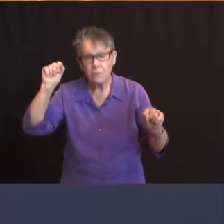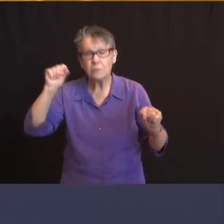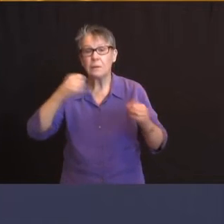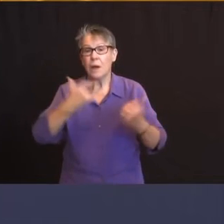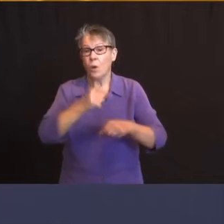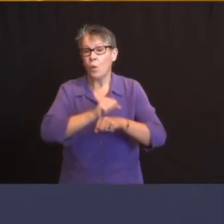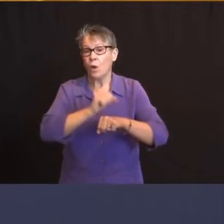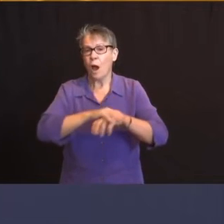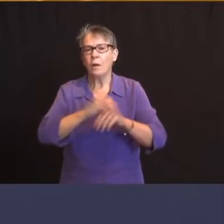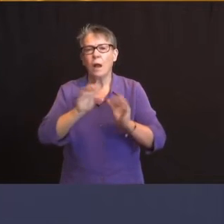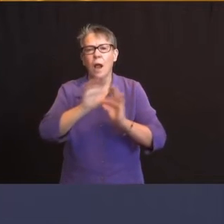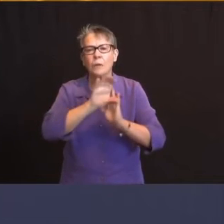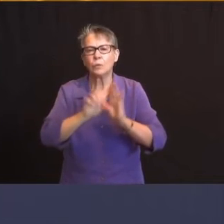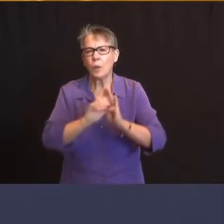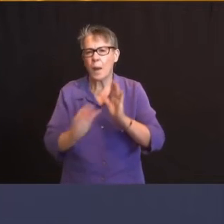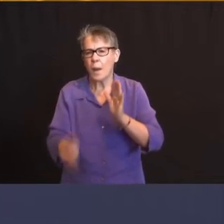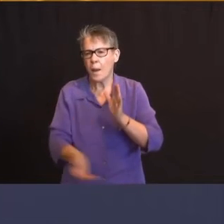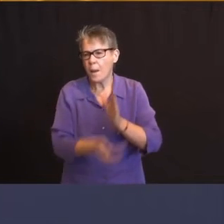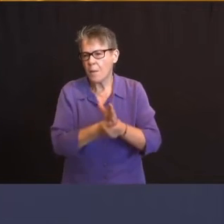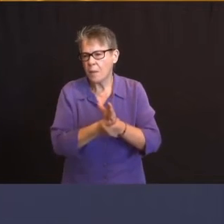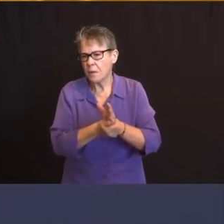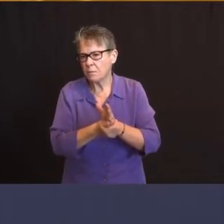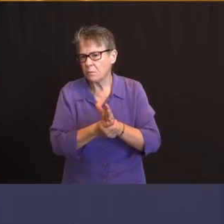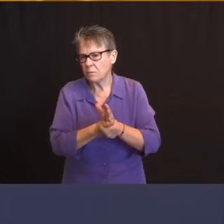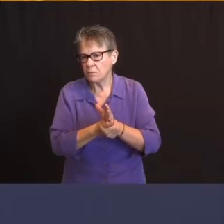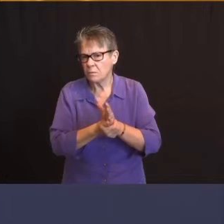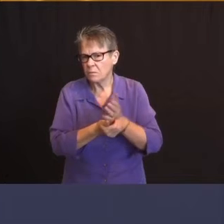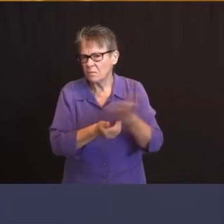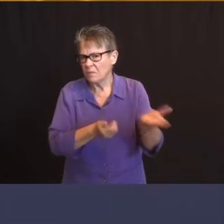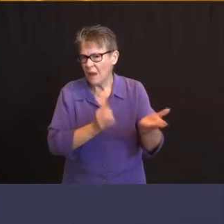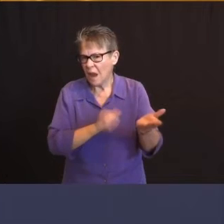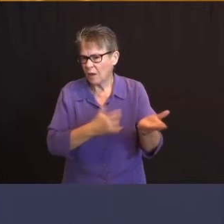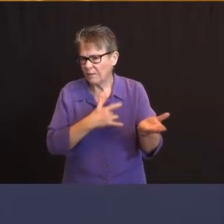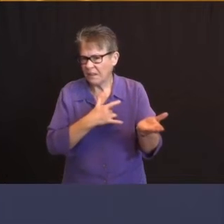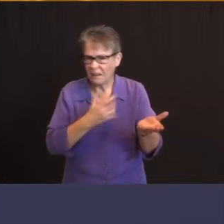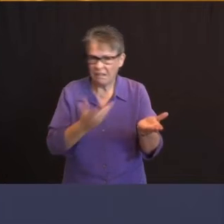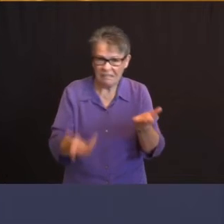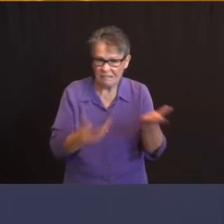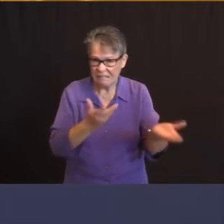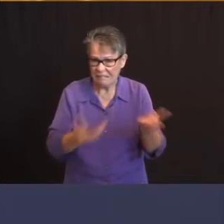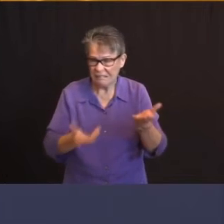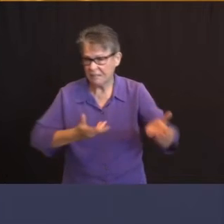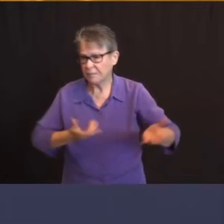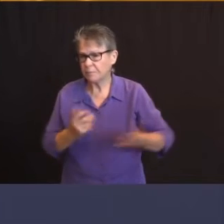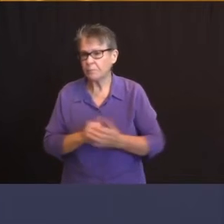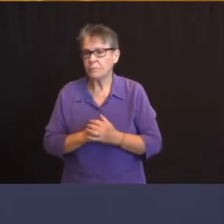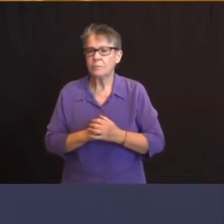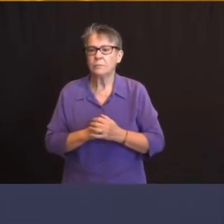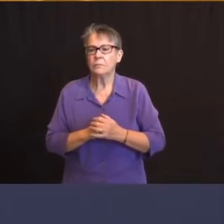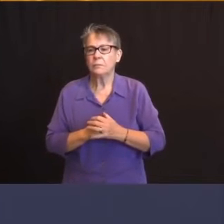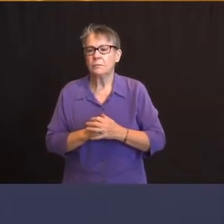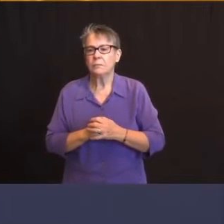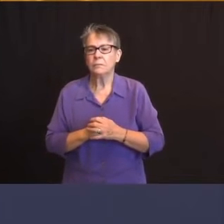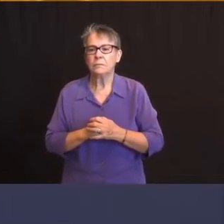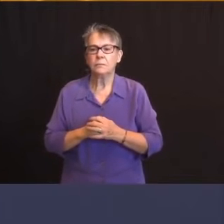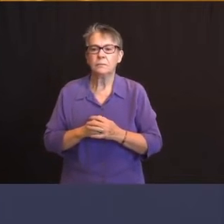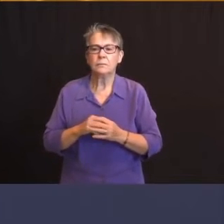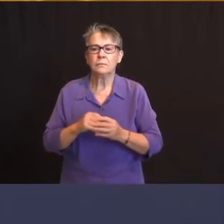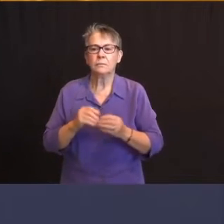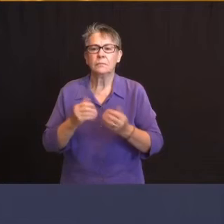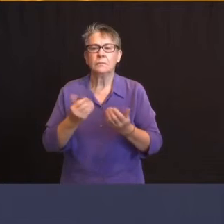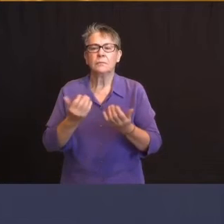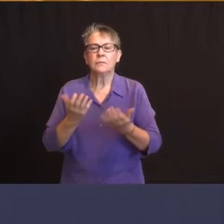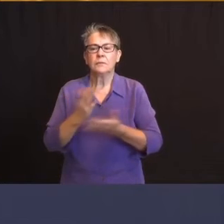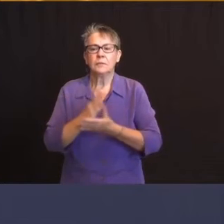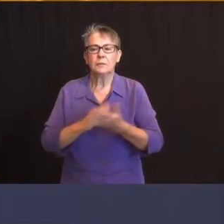on that? And finally, there's a lot of New Jersey transit advocates are out there pushing for some reforms again, and they're saying that's a conflict of